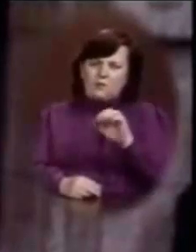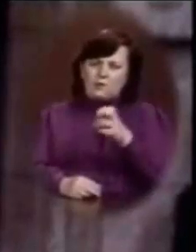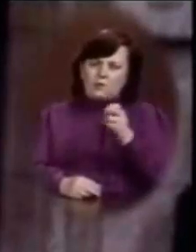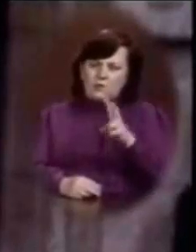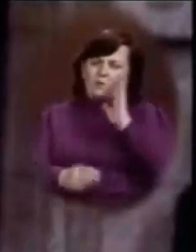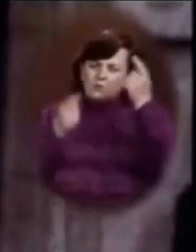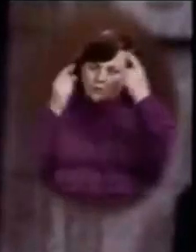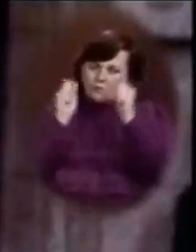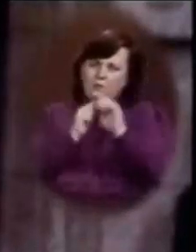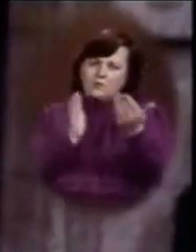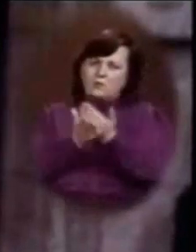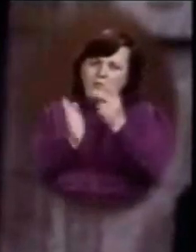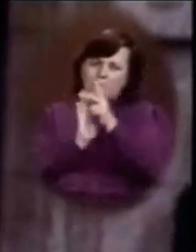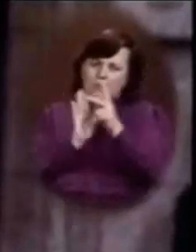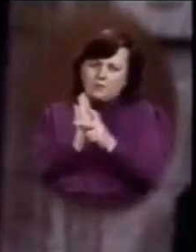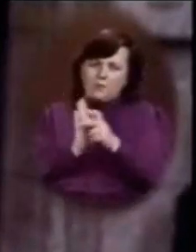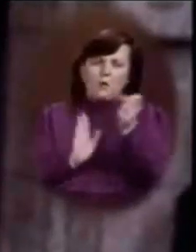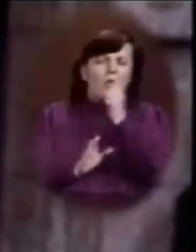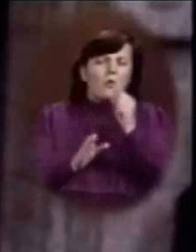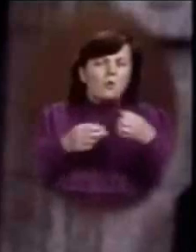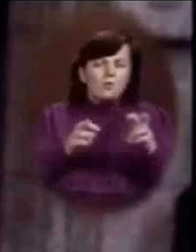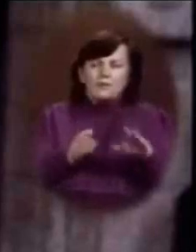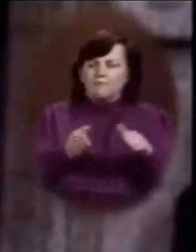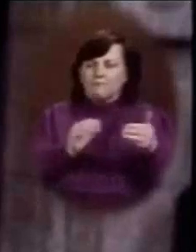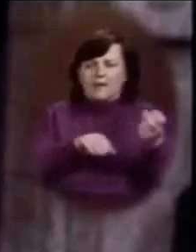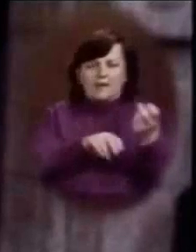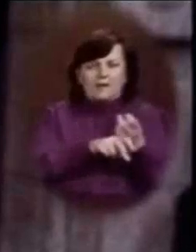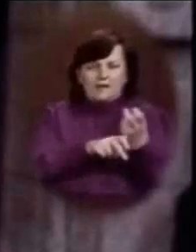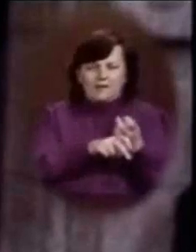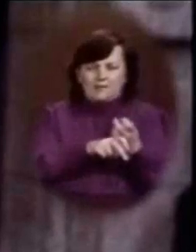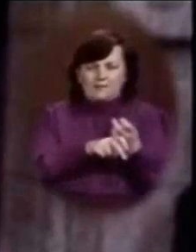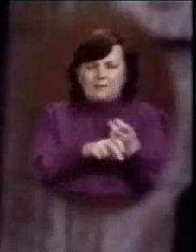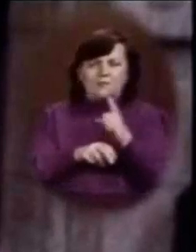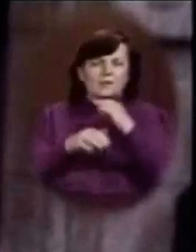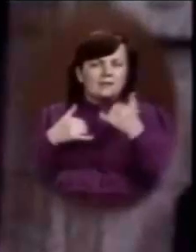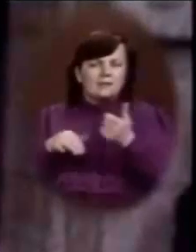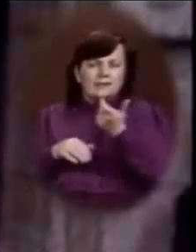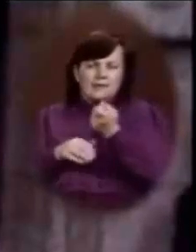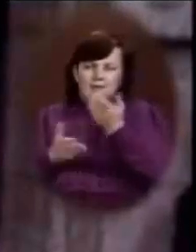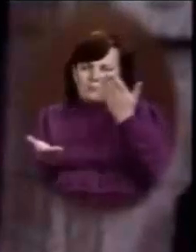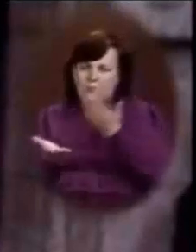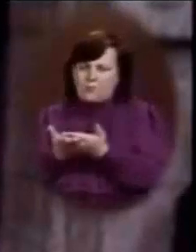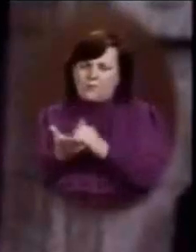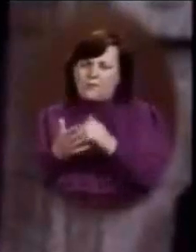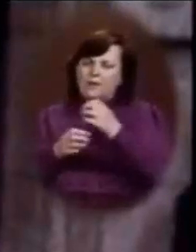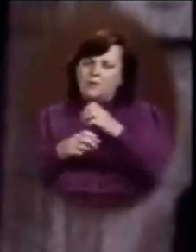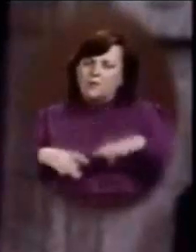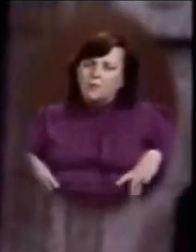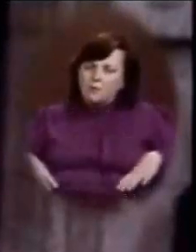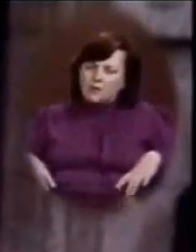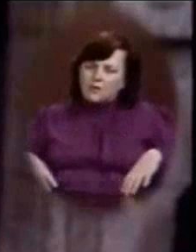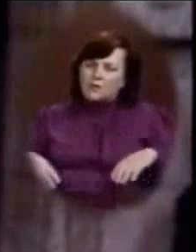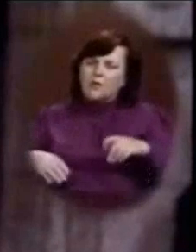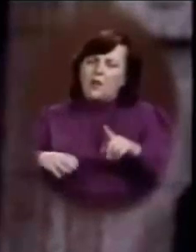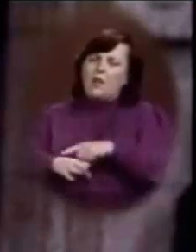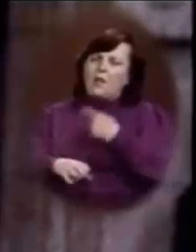in his new policies. Old ways die hard. And there is still little evidence that the Soviet Union's long-term